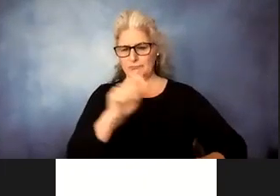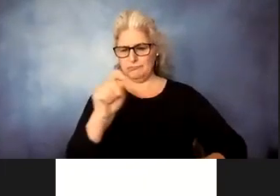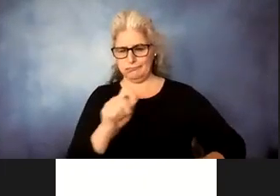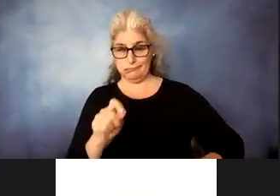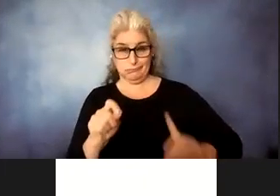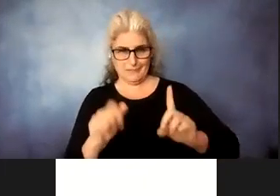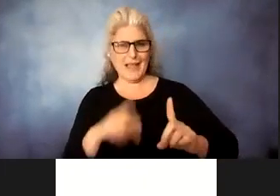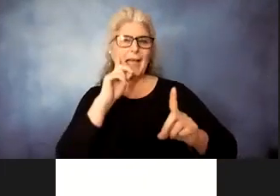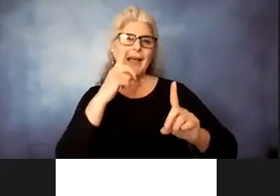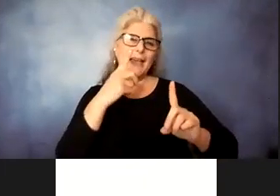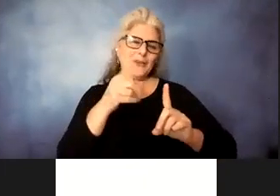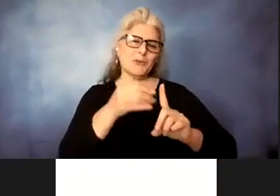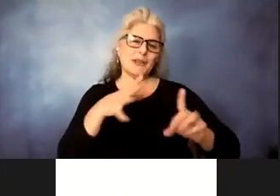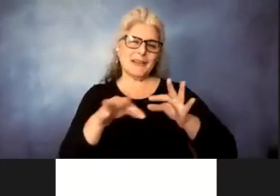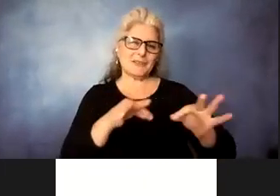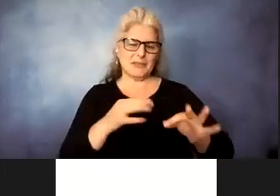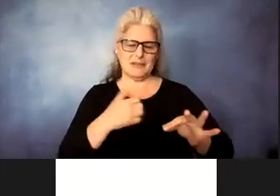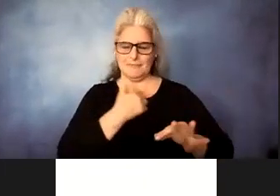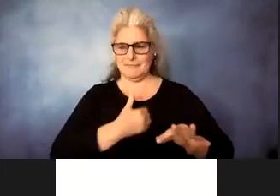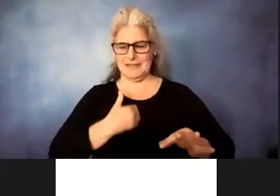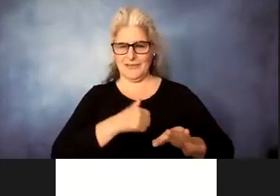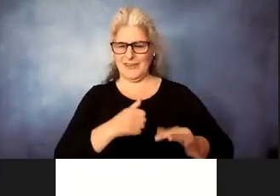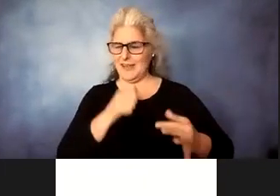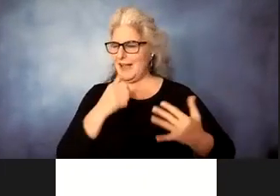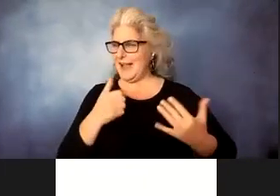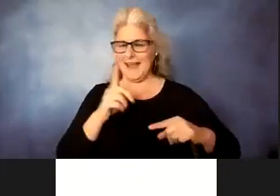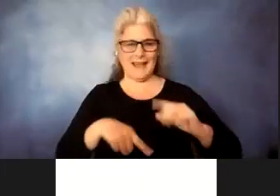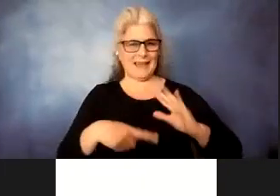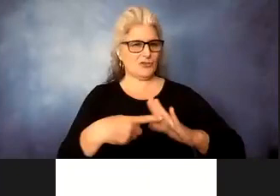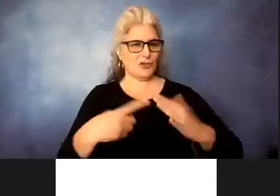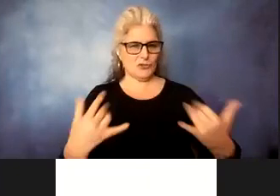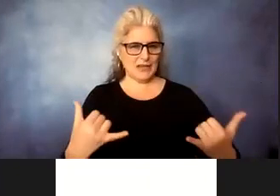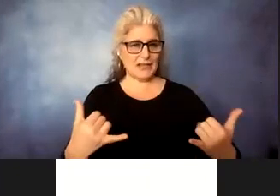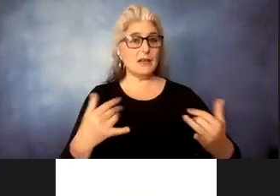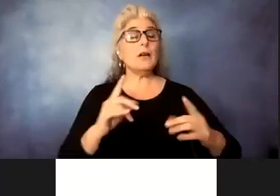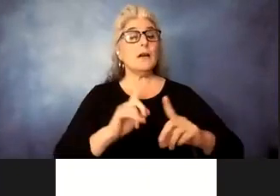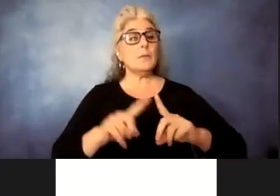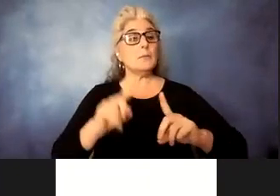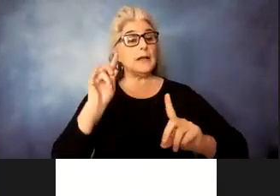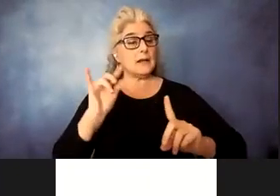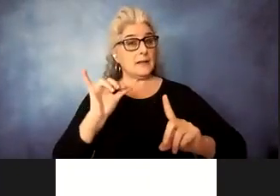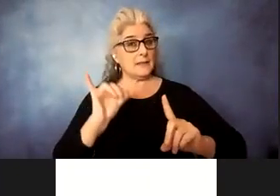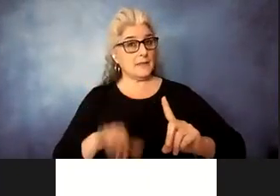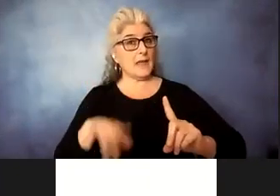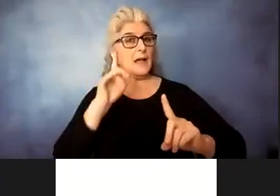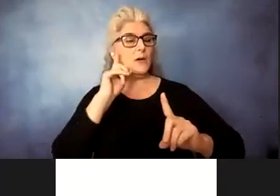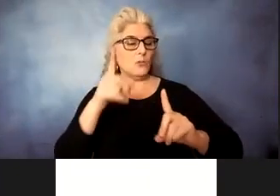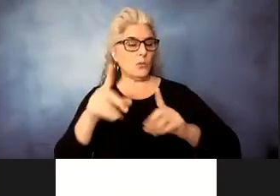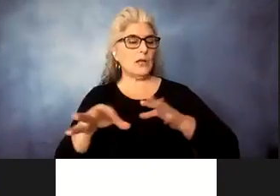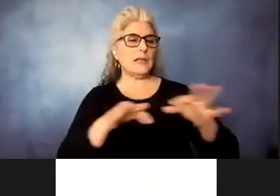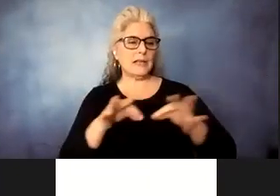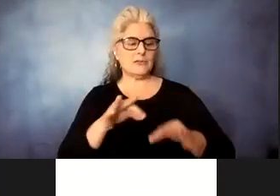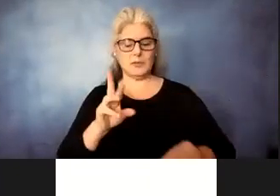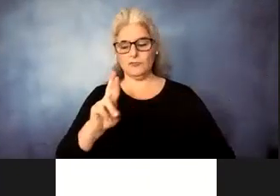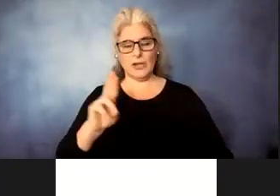will explain. I unfortunately don't have it handy right this moment, but that is going to explain ranked choice voting